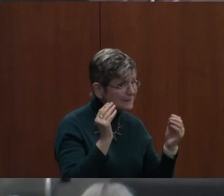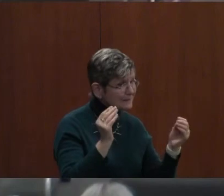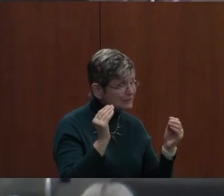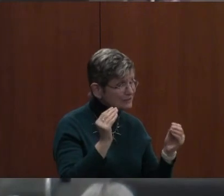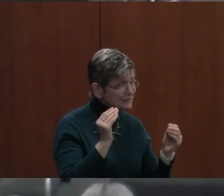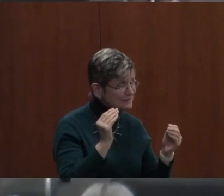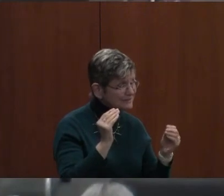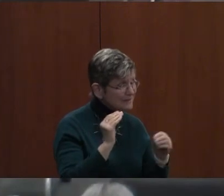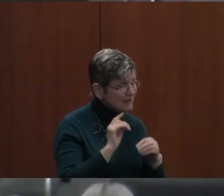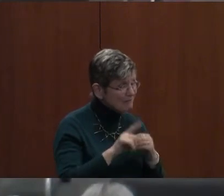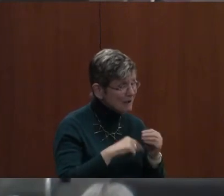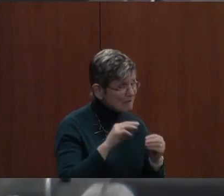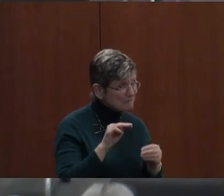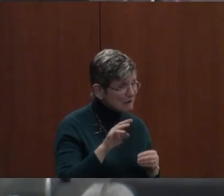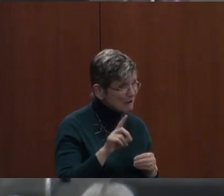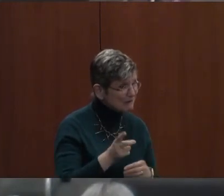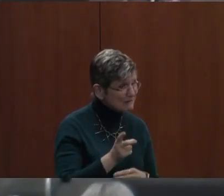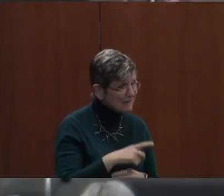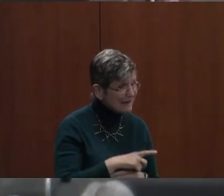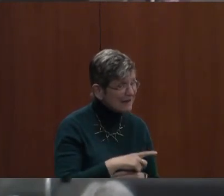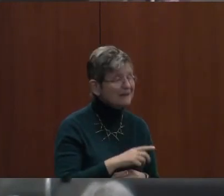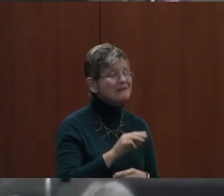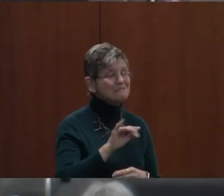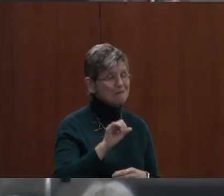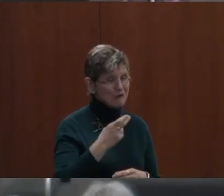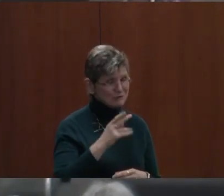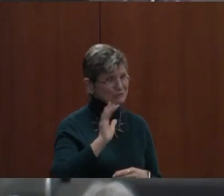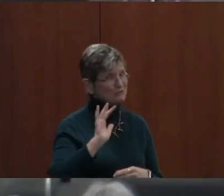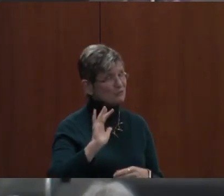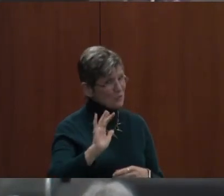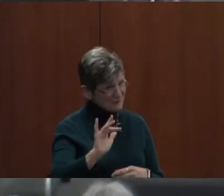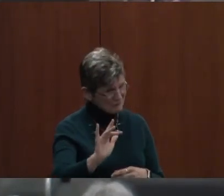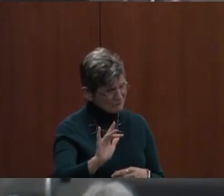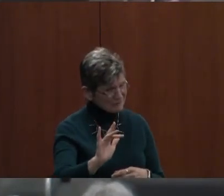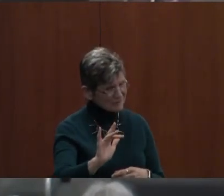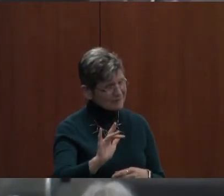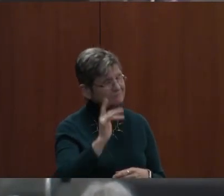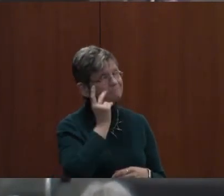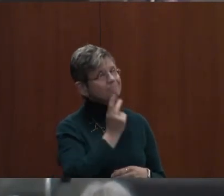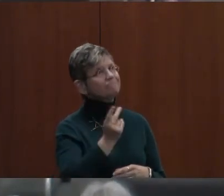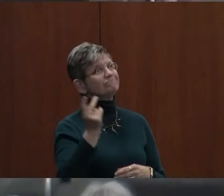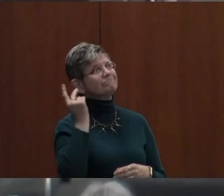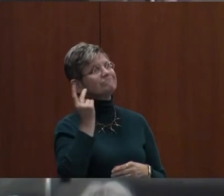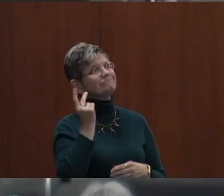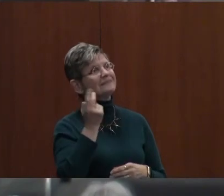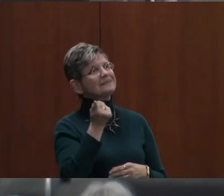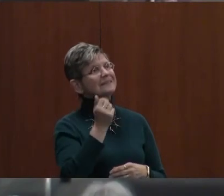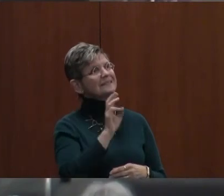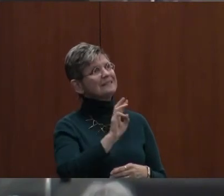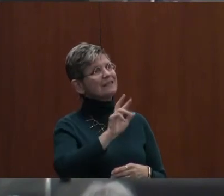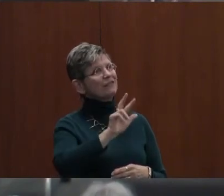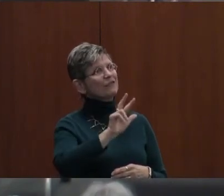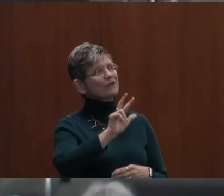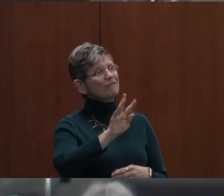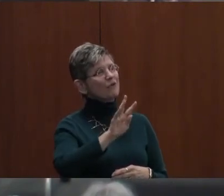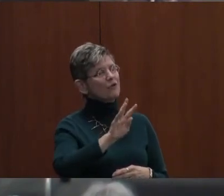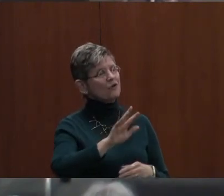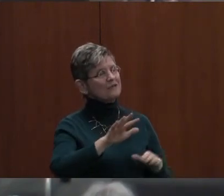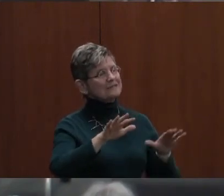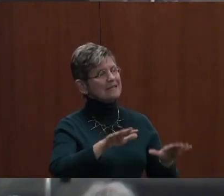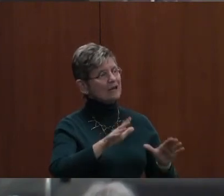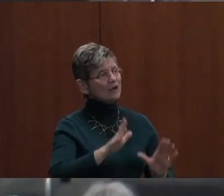teachings about Maryland Day, it's on March 25th, and it commemorates the day in 1634 when